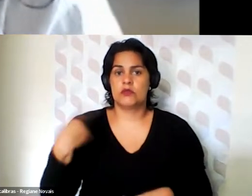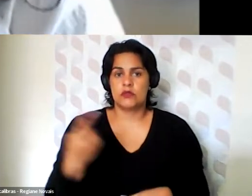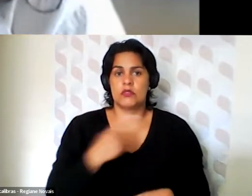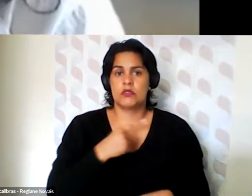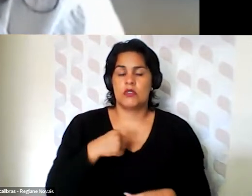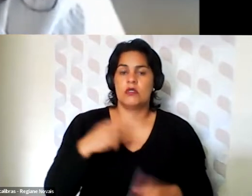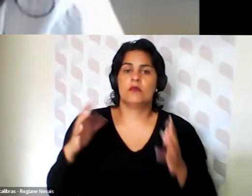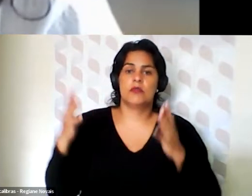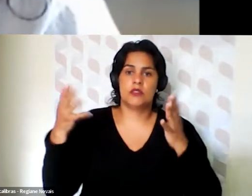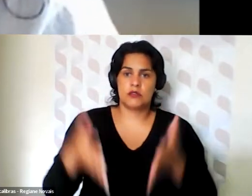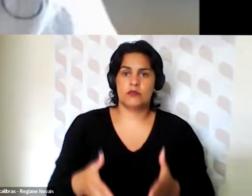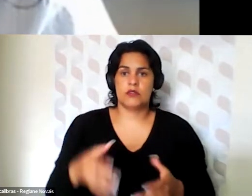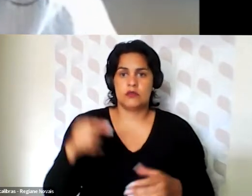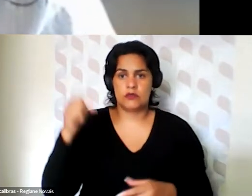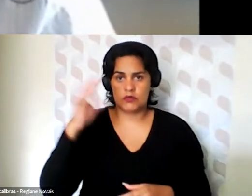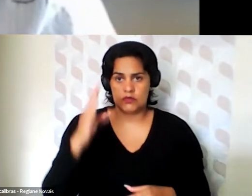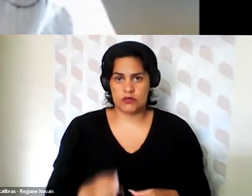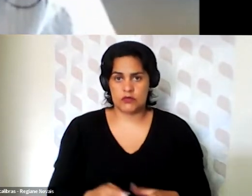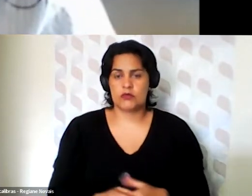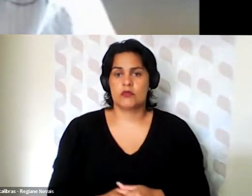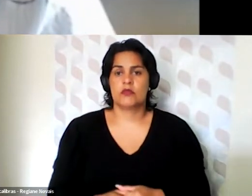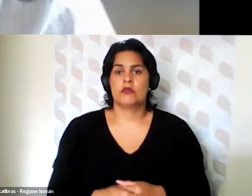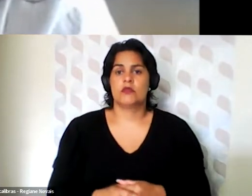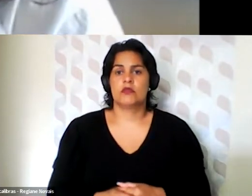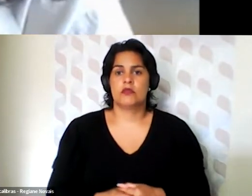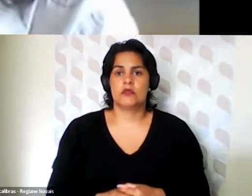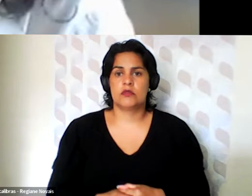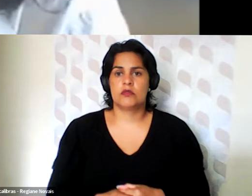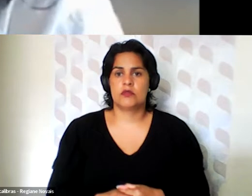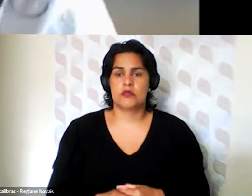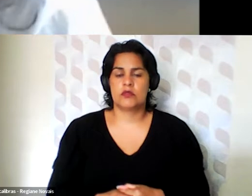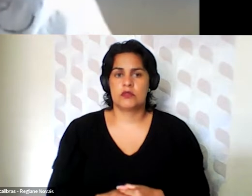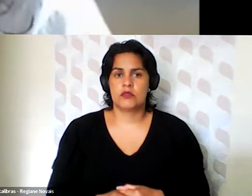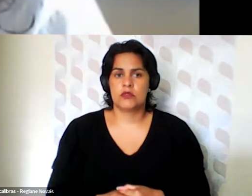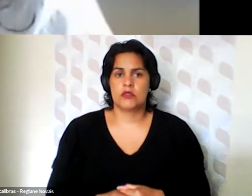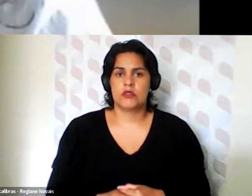the organization regarding environmental and human rights issues and also the rule of law.